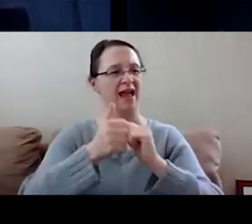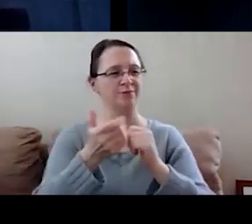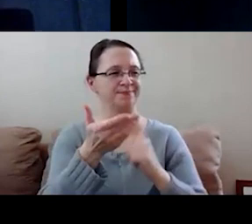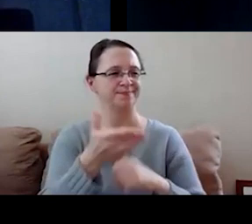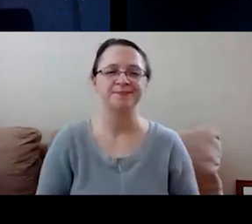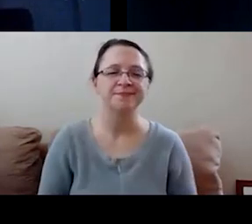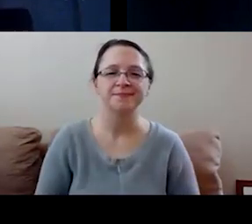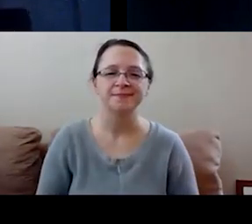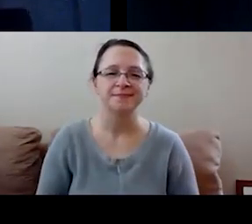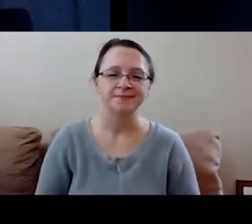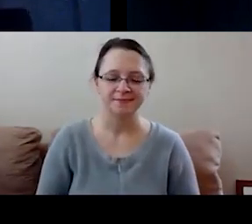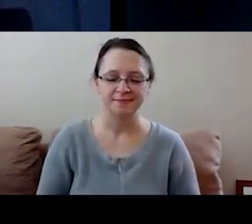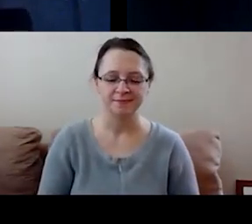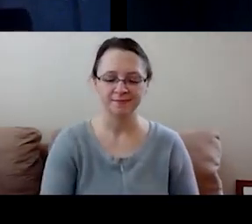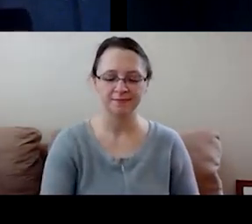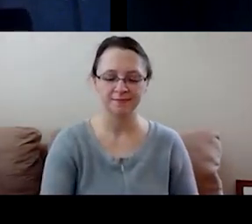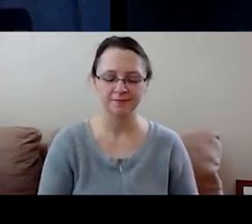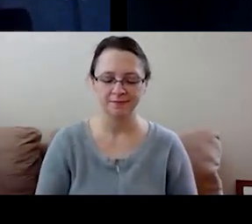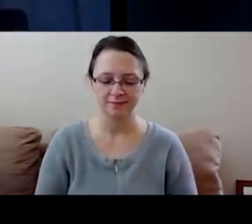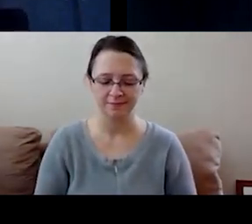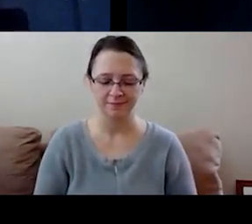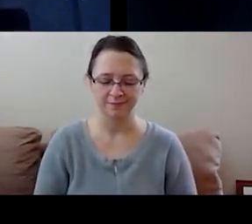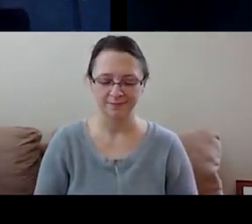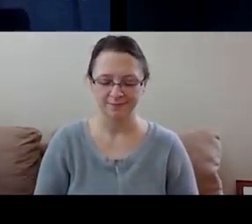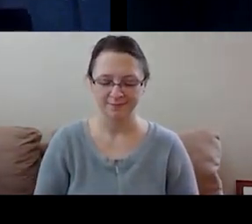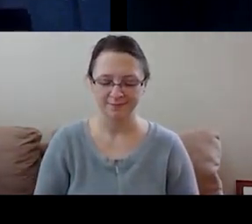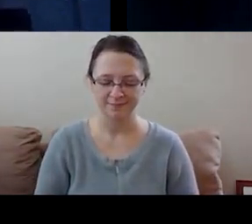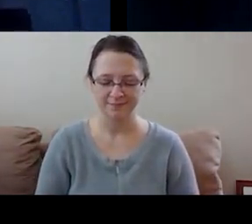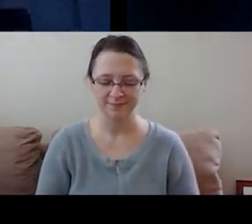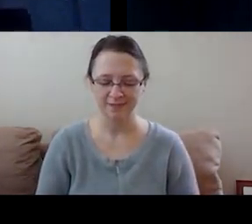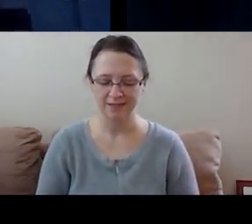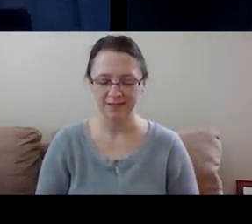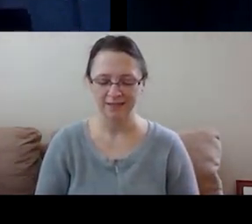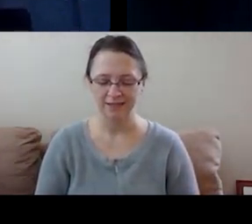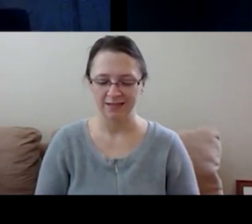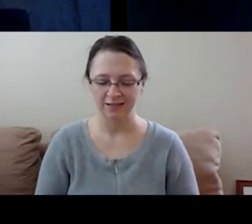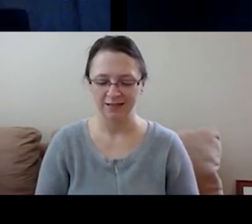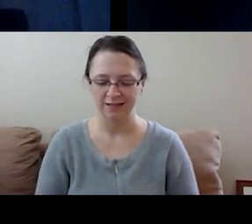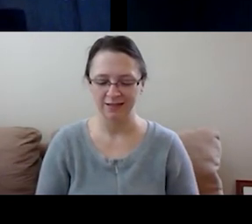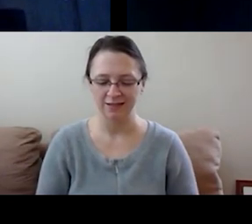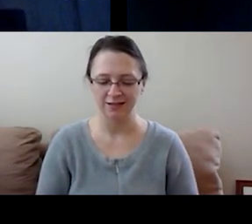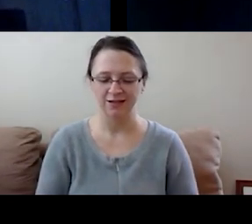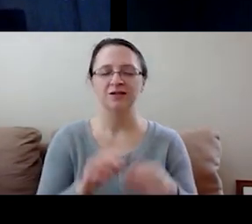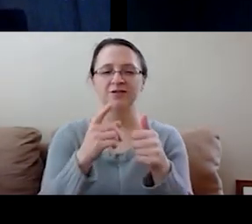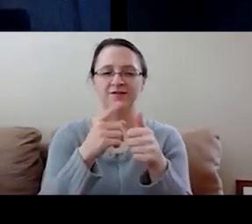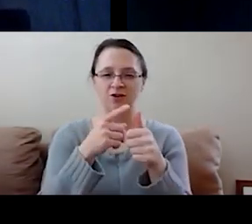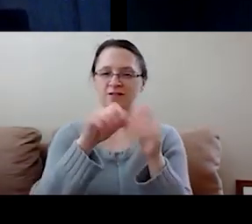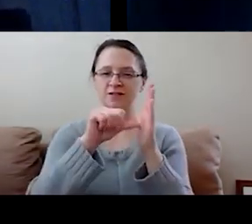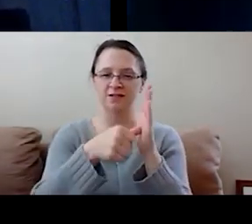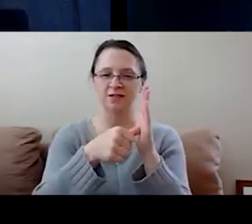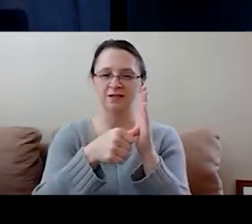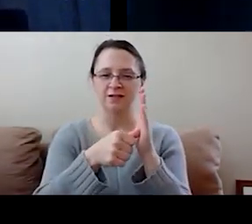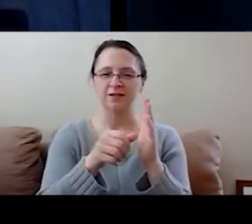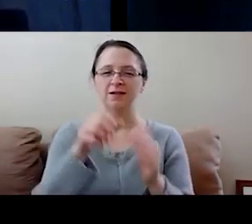So there are multiple things. So first of all, I want just to emphasize that we do not collect